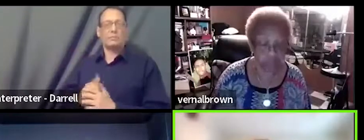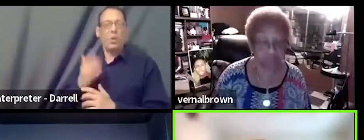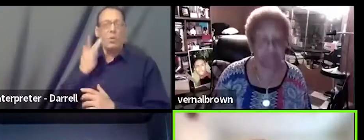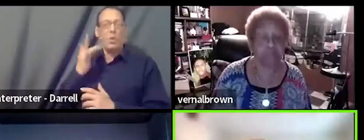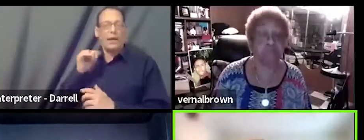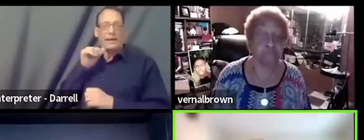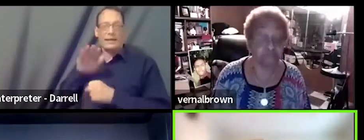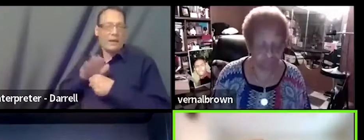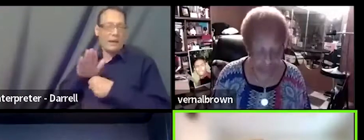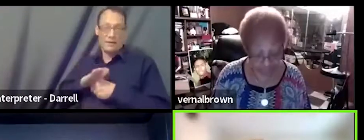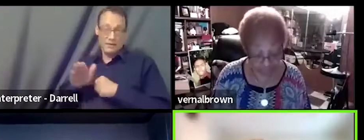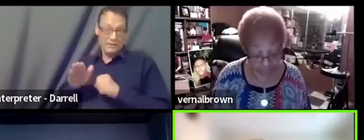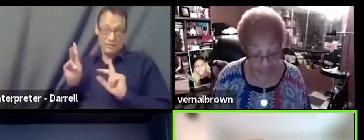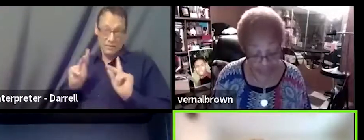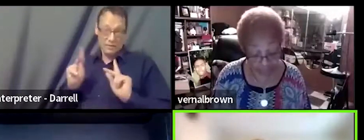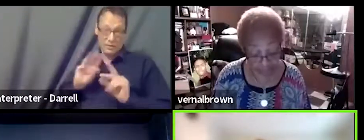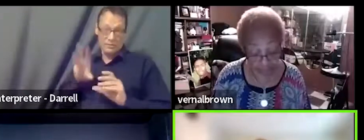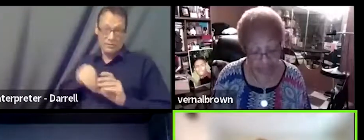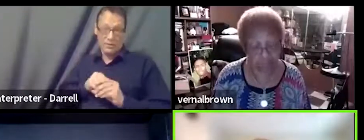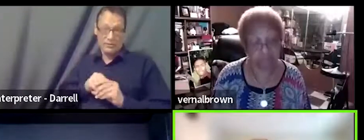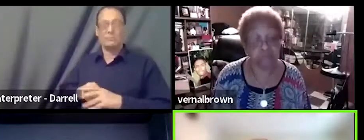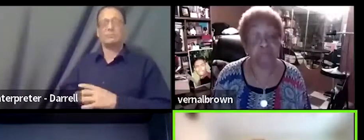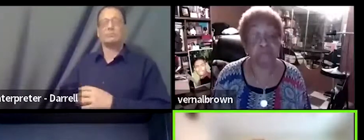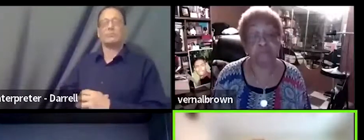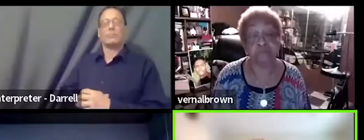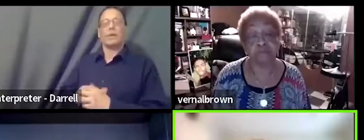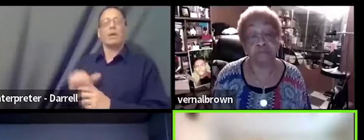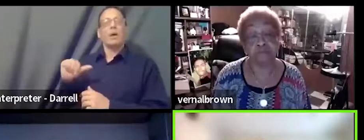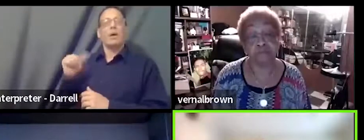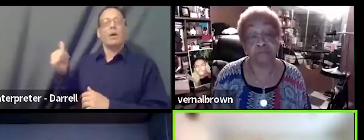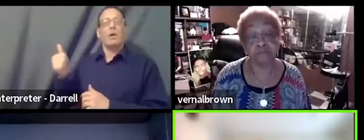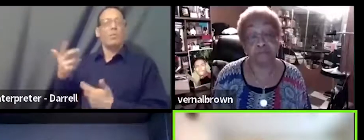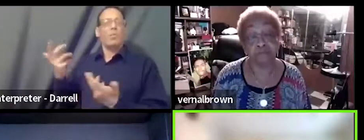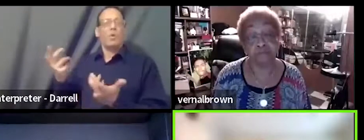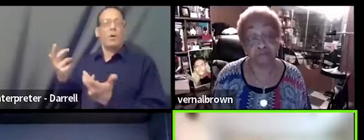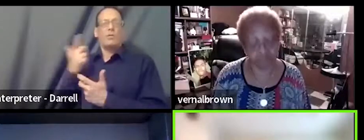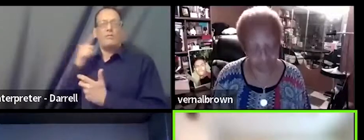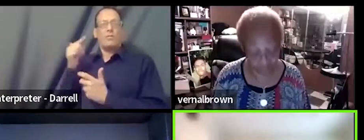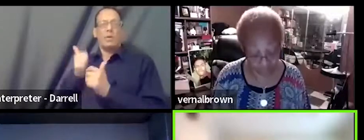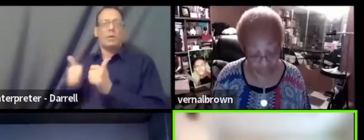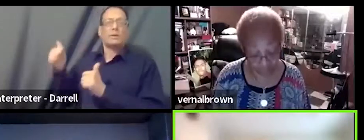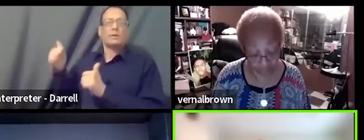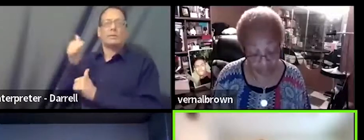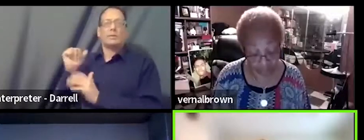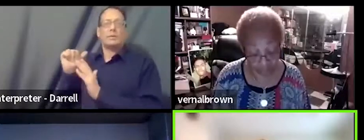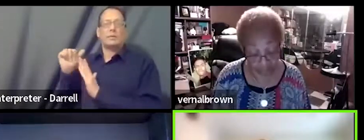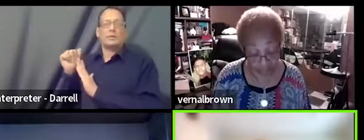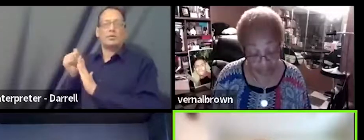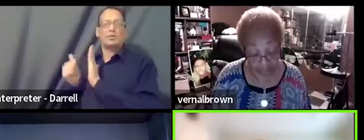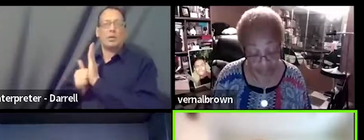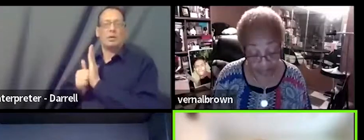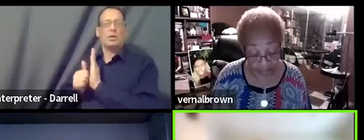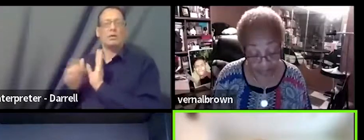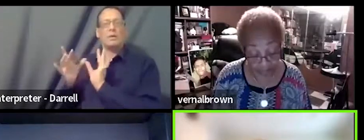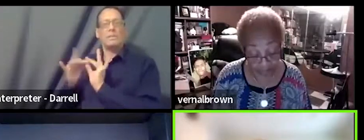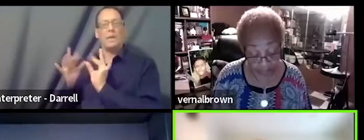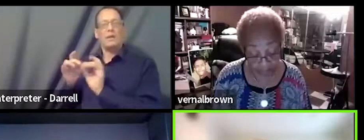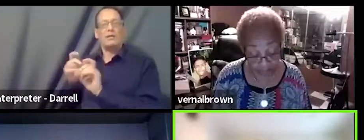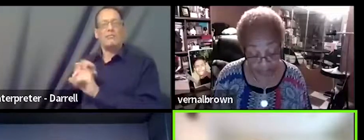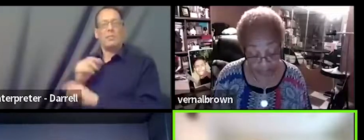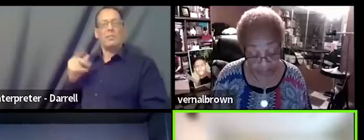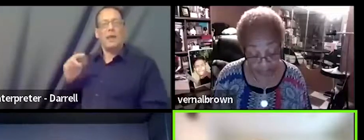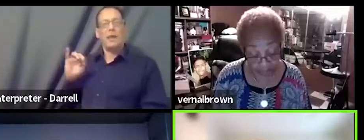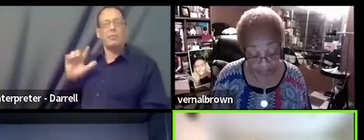is present. And since the only other item for consideration for the executive agenda is the approval of the minutes of the April